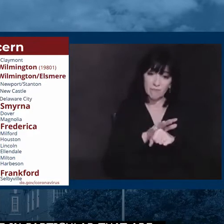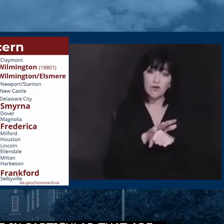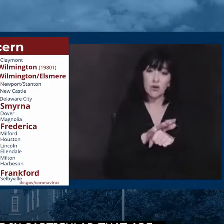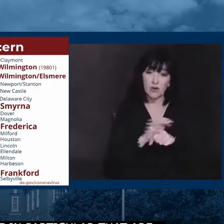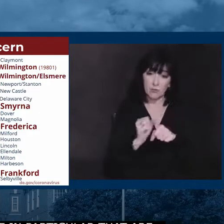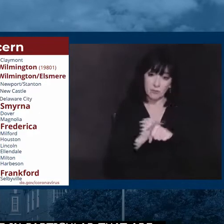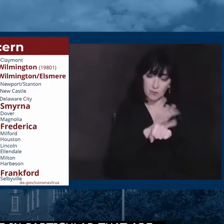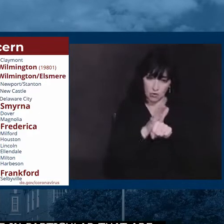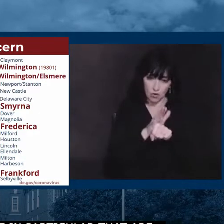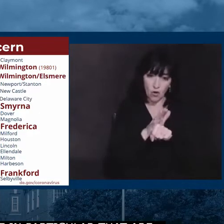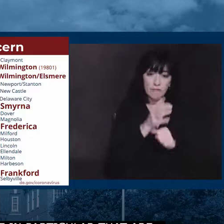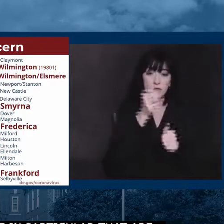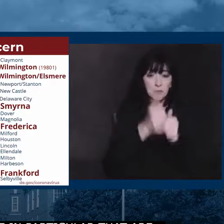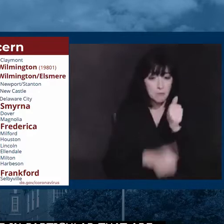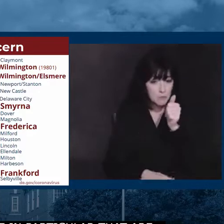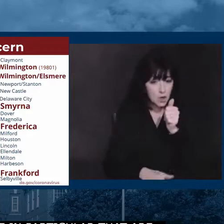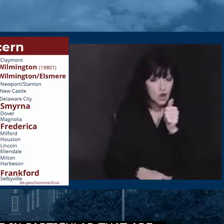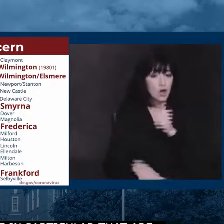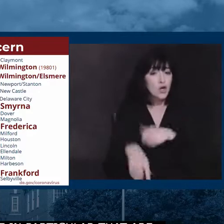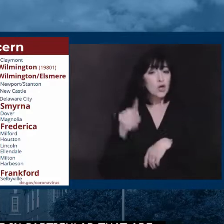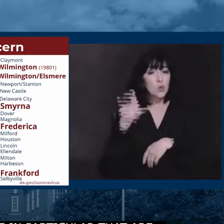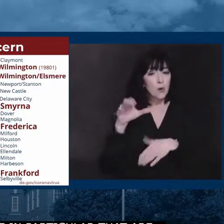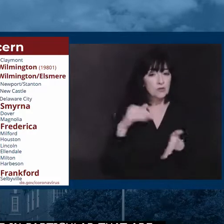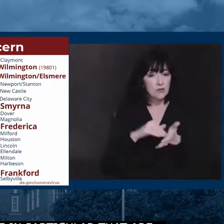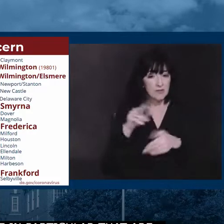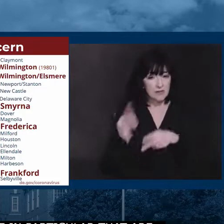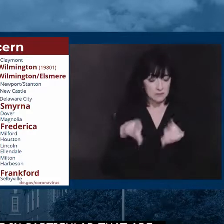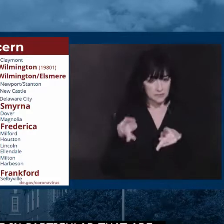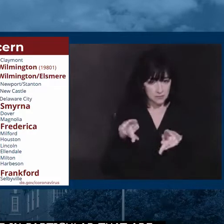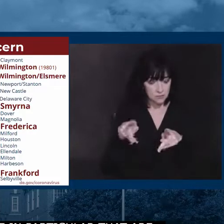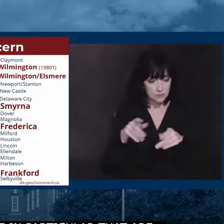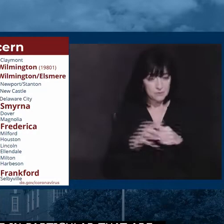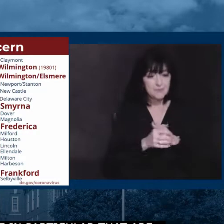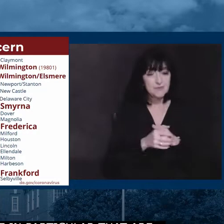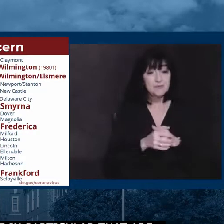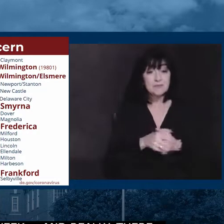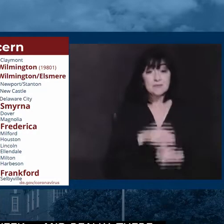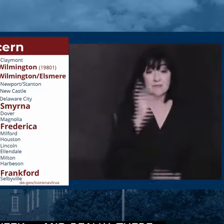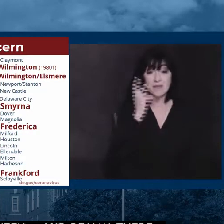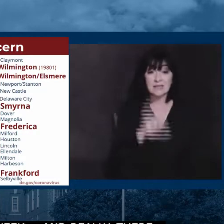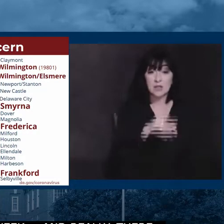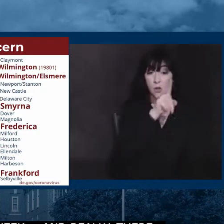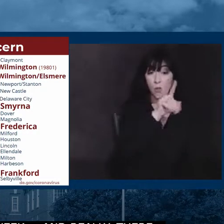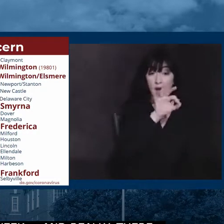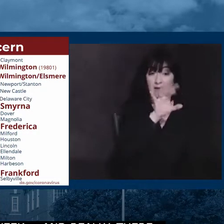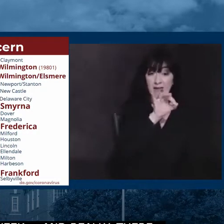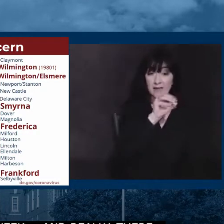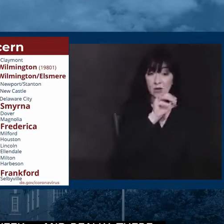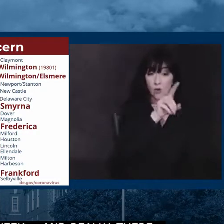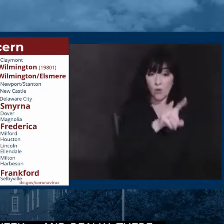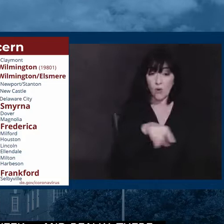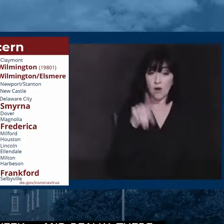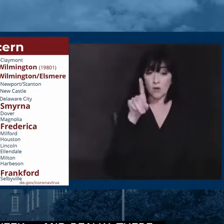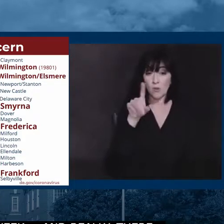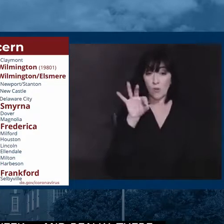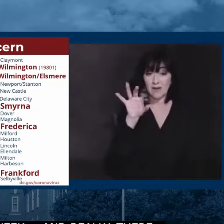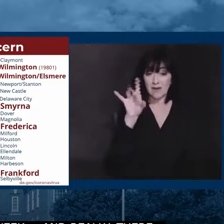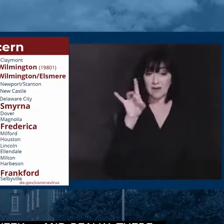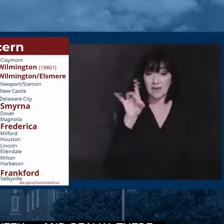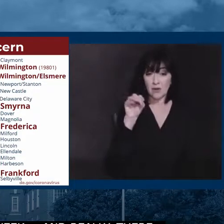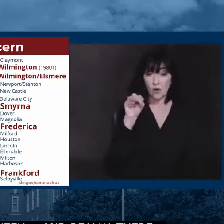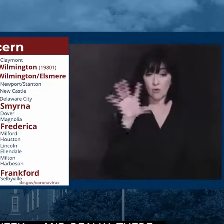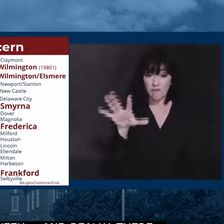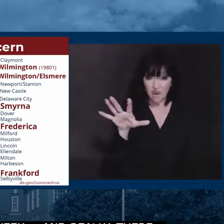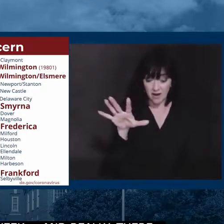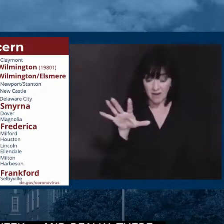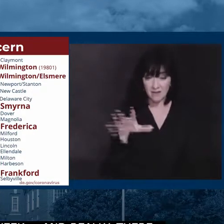to it. This week in Wilmington, we've got 19801 and also 19805.